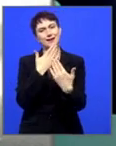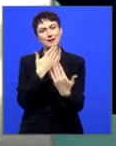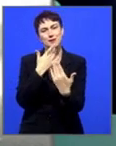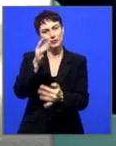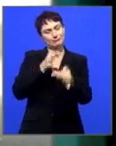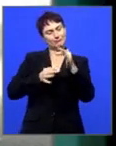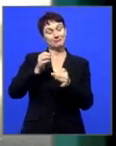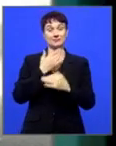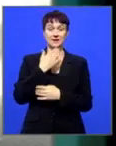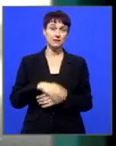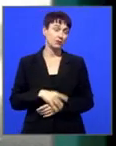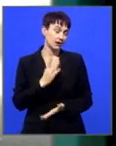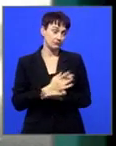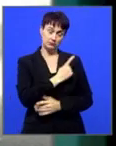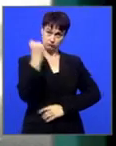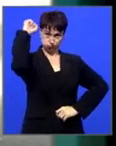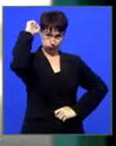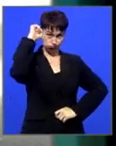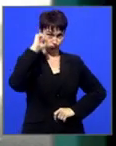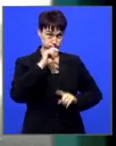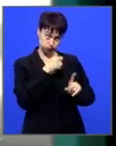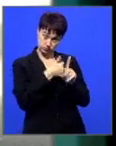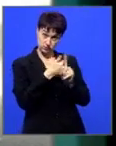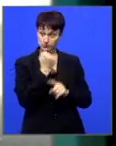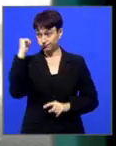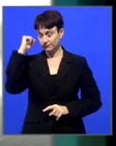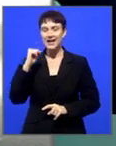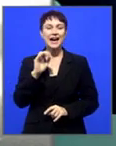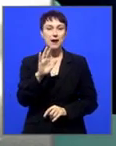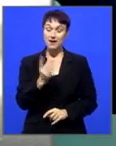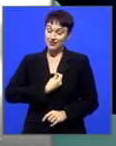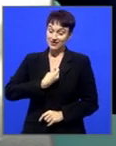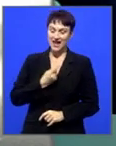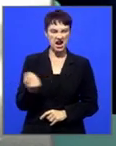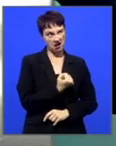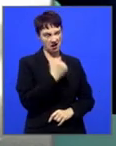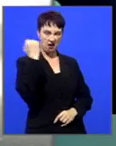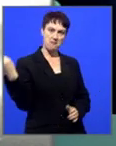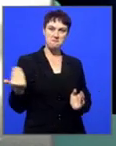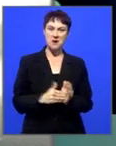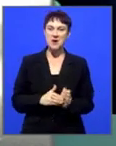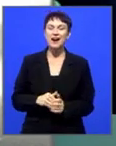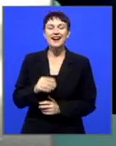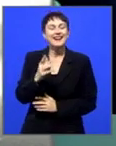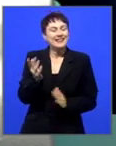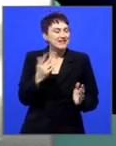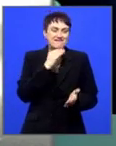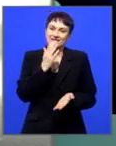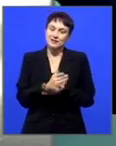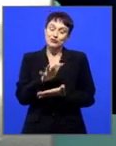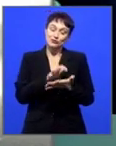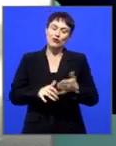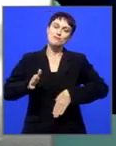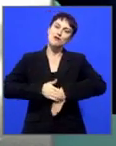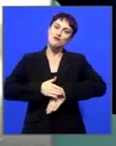thank you so much. But he was a militant moderate. Indeed. But these young generations saw themselves as being very feisty. And I'm sure all those stories